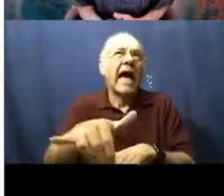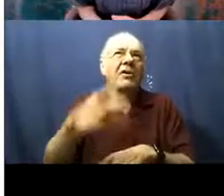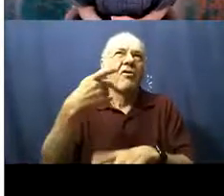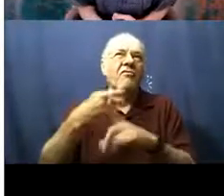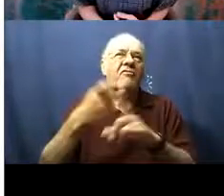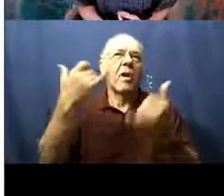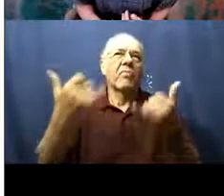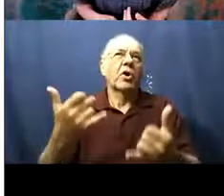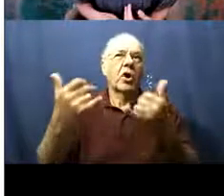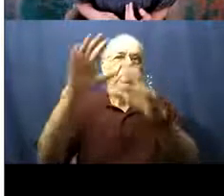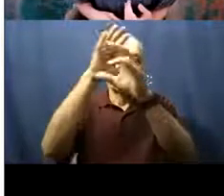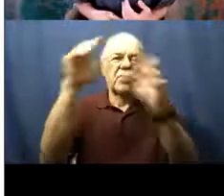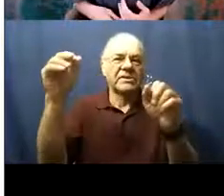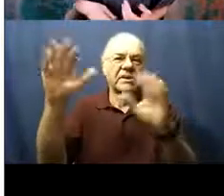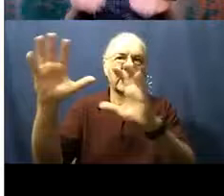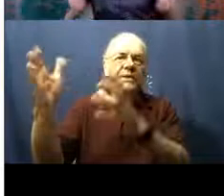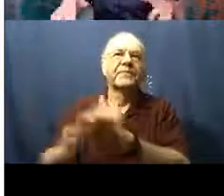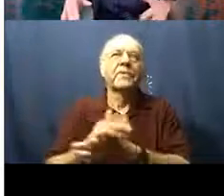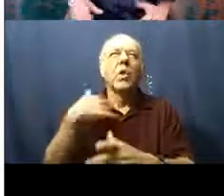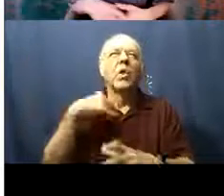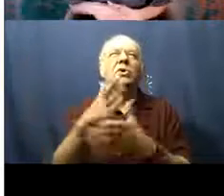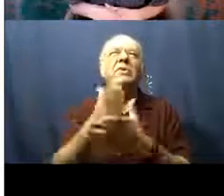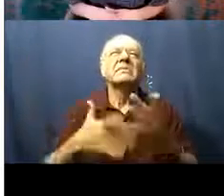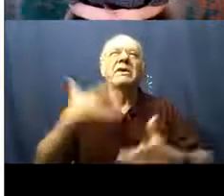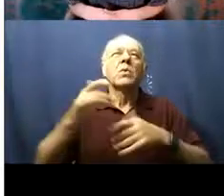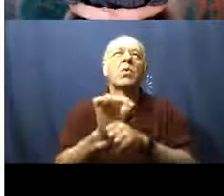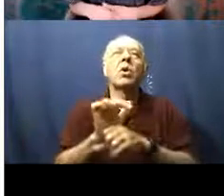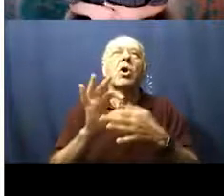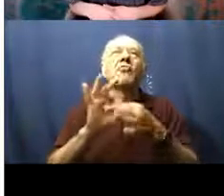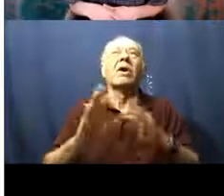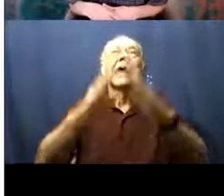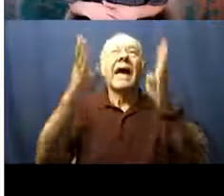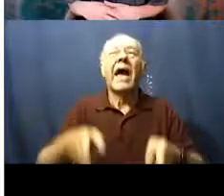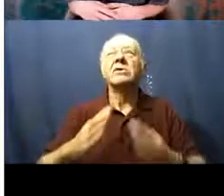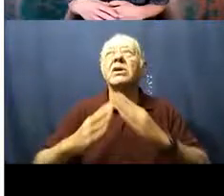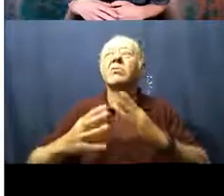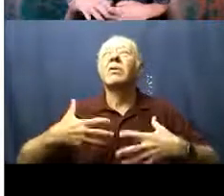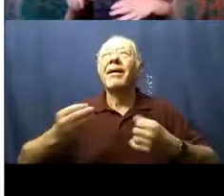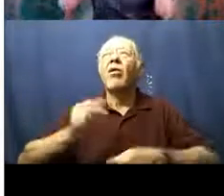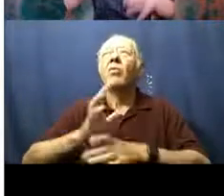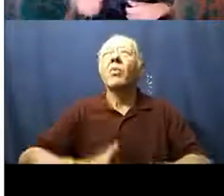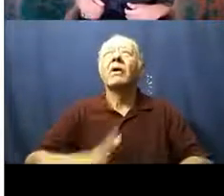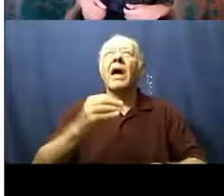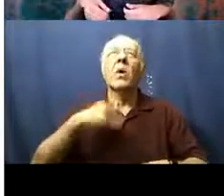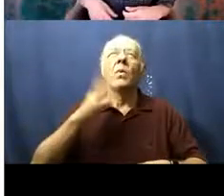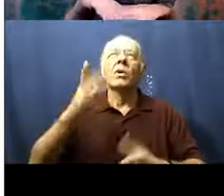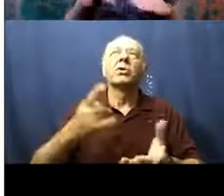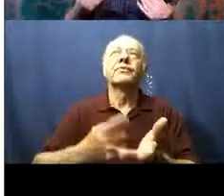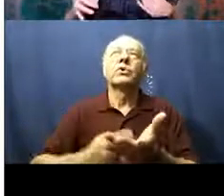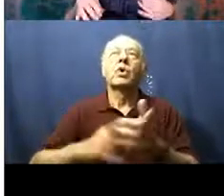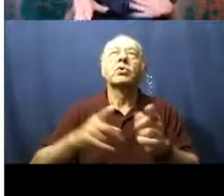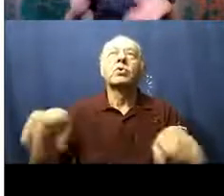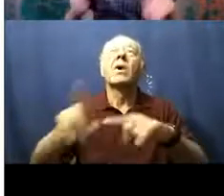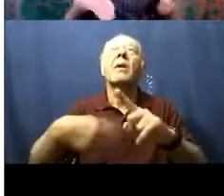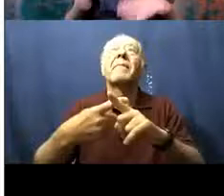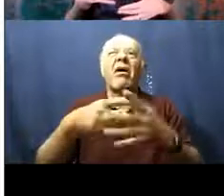current administration. And we're doing some exciting work around housing and community health workers. And I'm going to talk to you about all